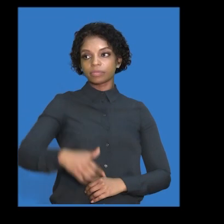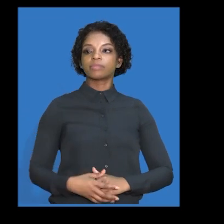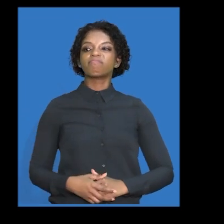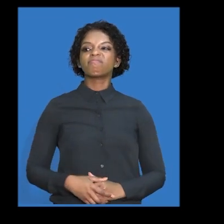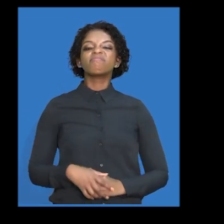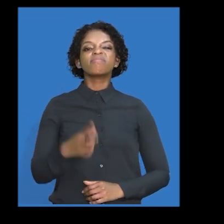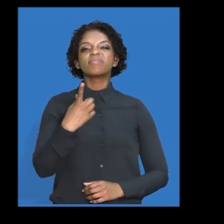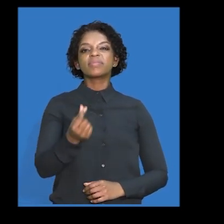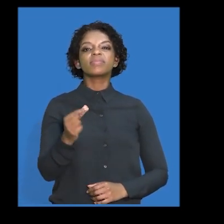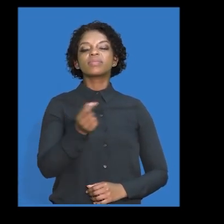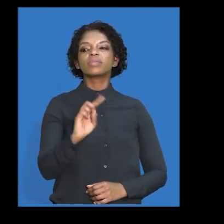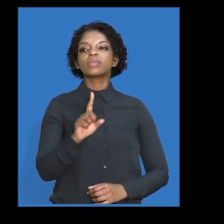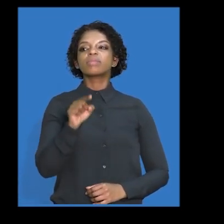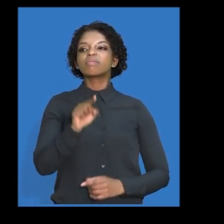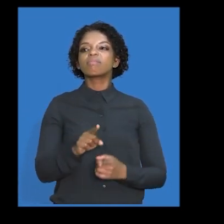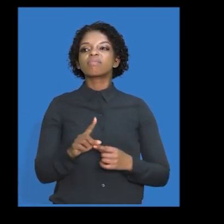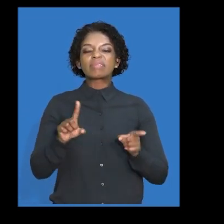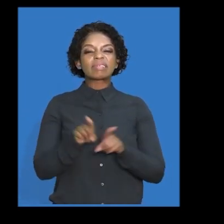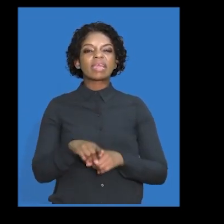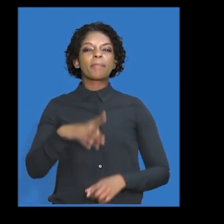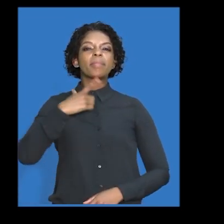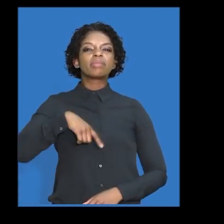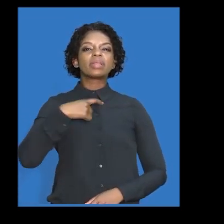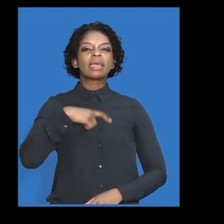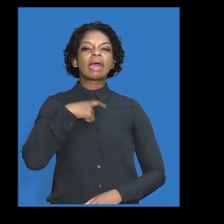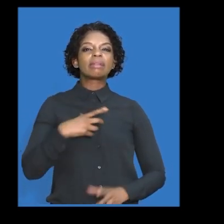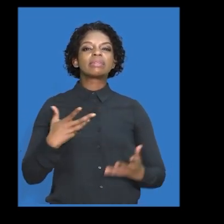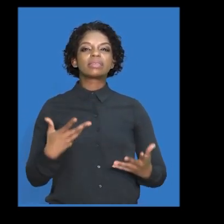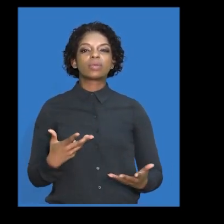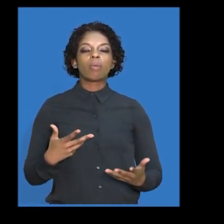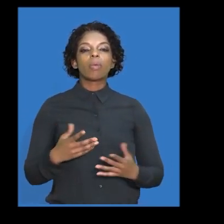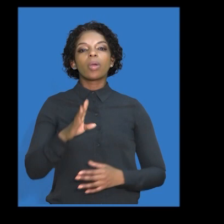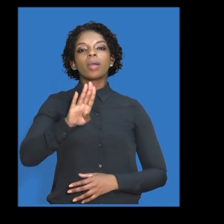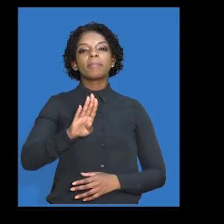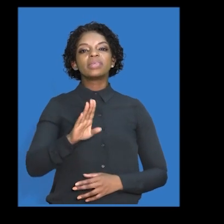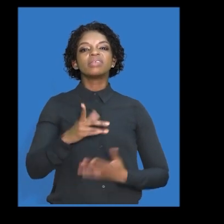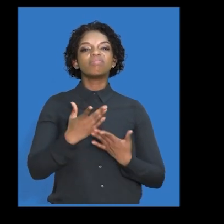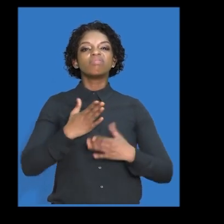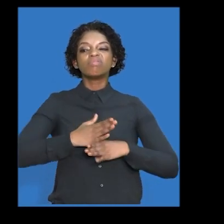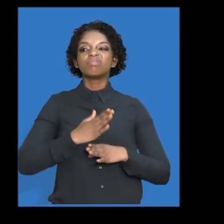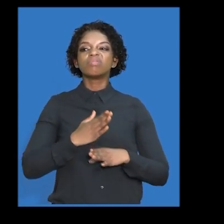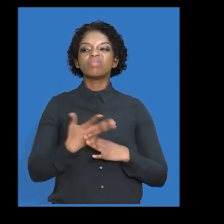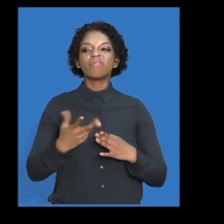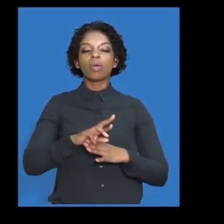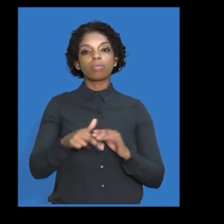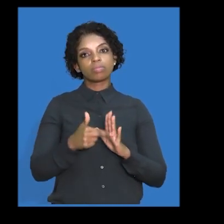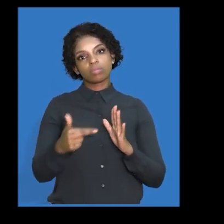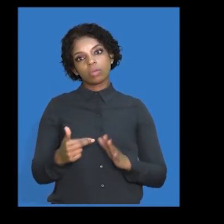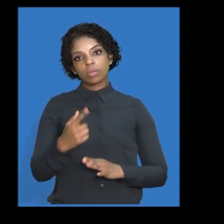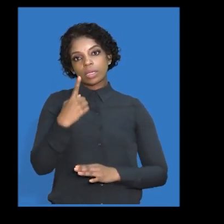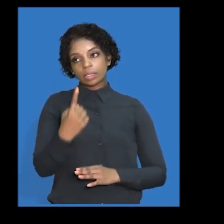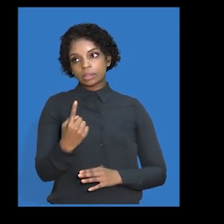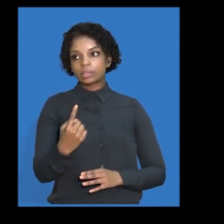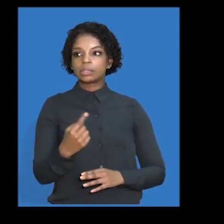tasks to team members with similar personalities, or B, allocate tasks according to the role of each team member,